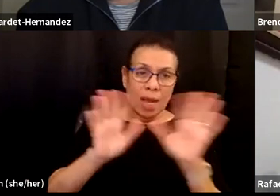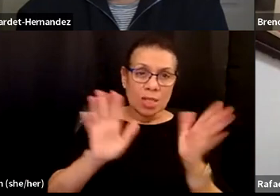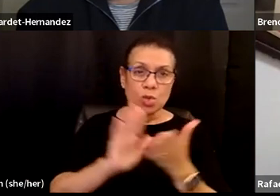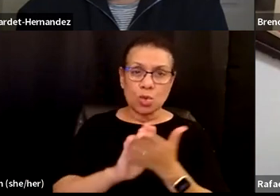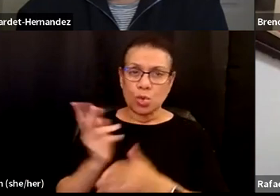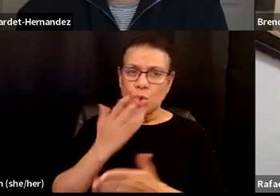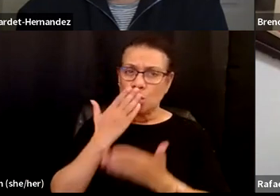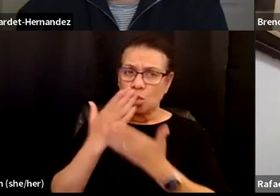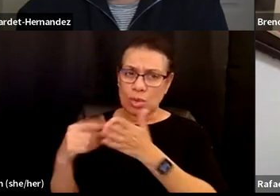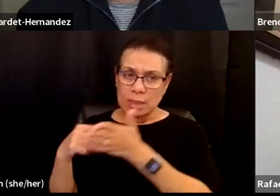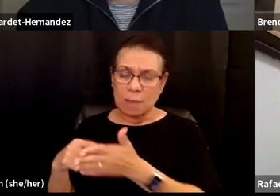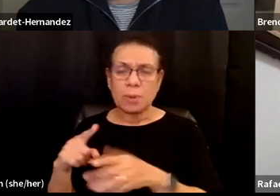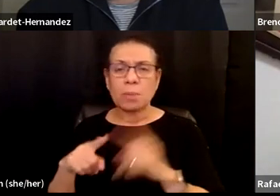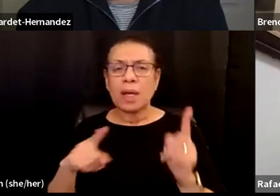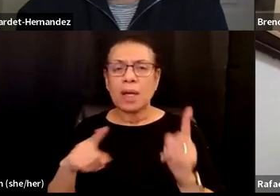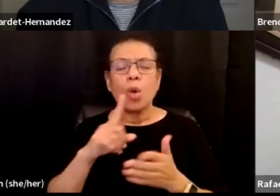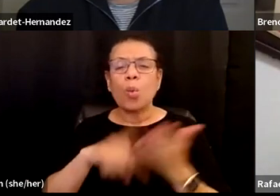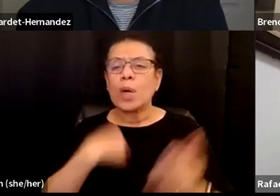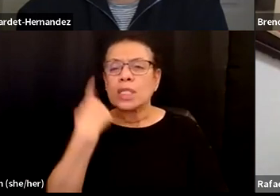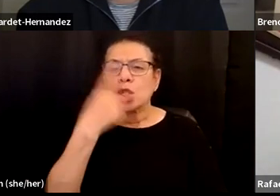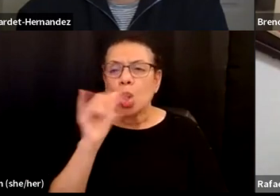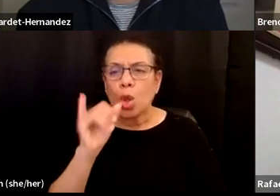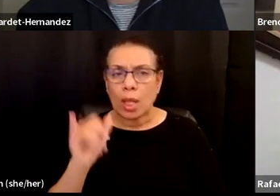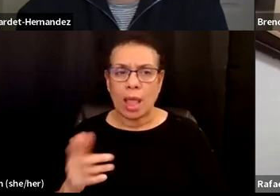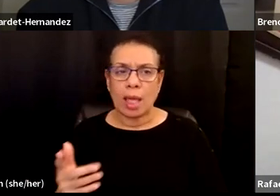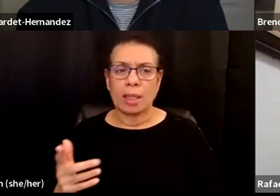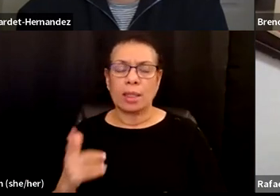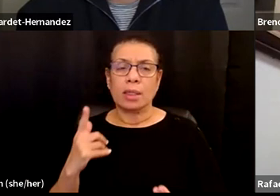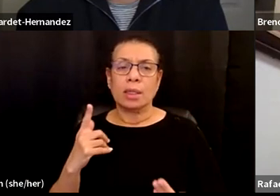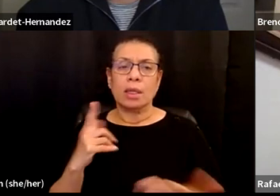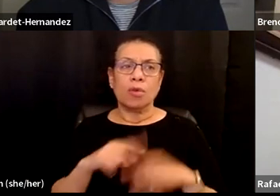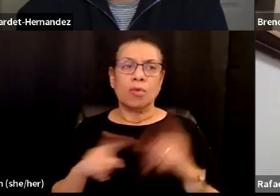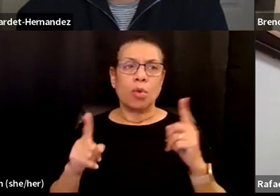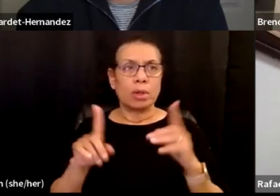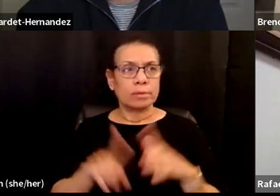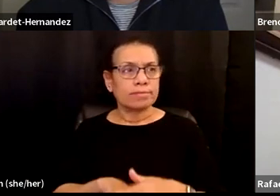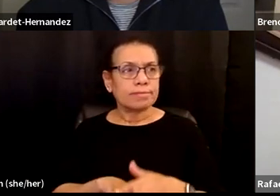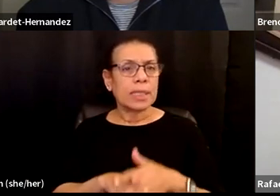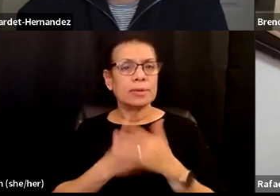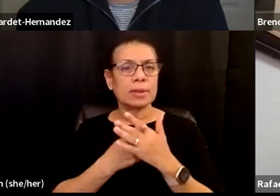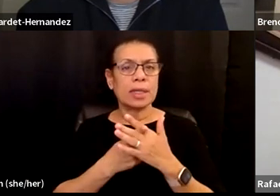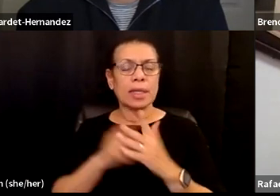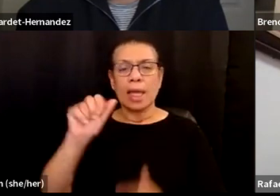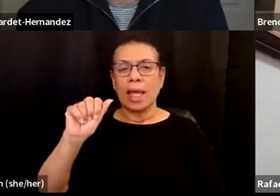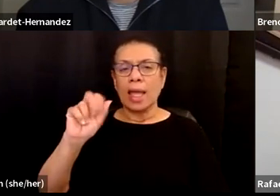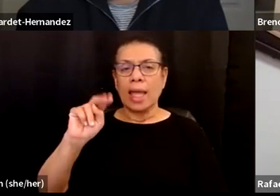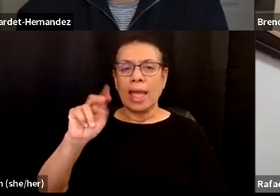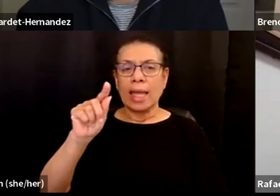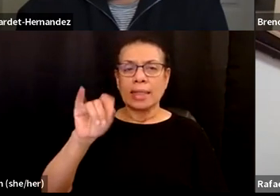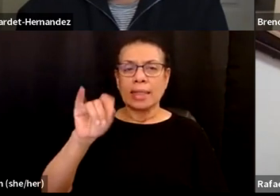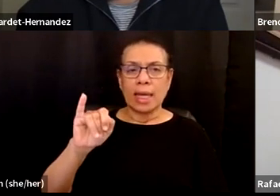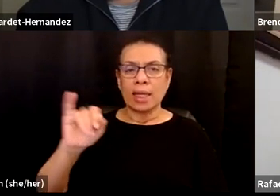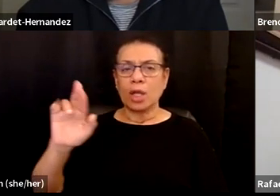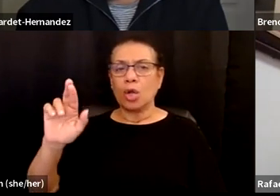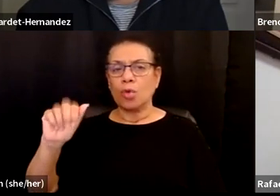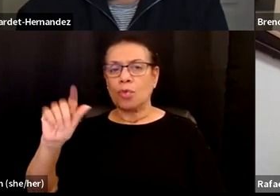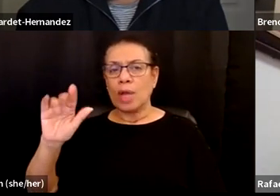that rigor of evaluation looks like um particularly with regard to implementing anti-racist practices culturally relevant